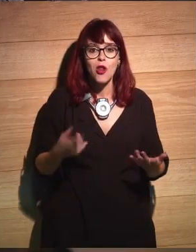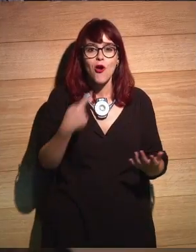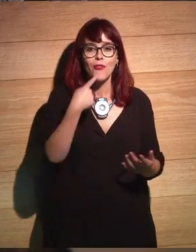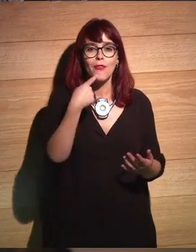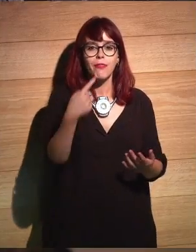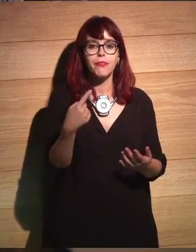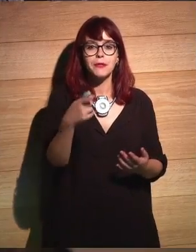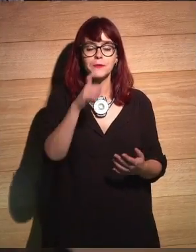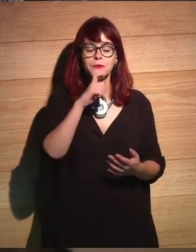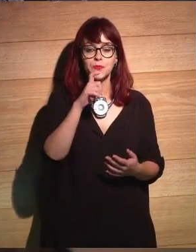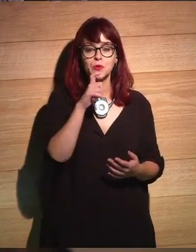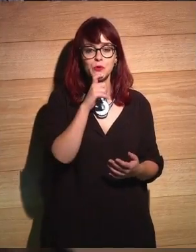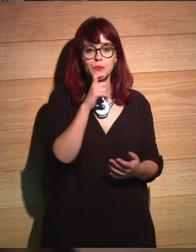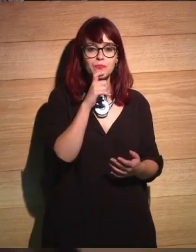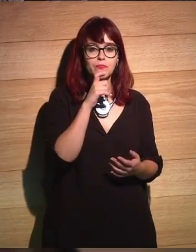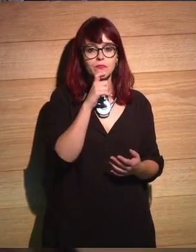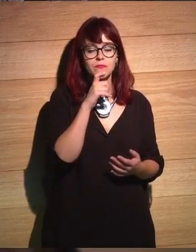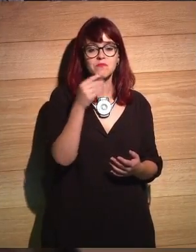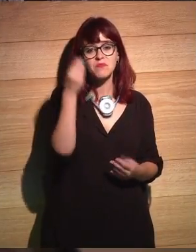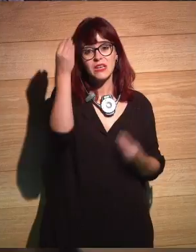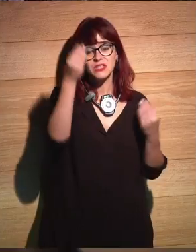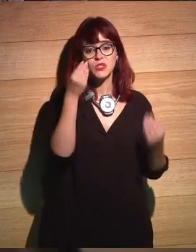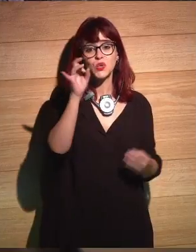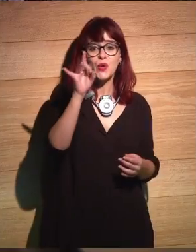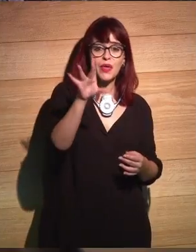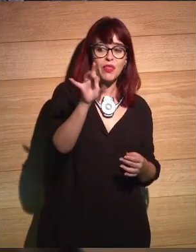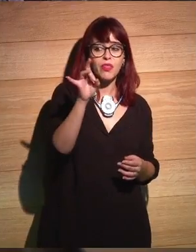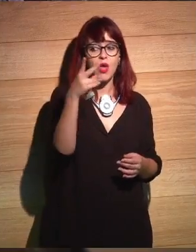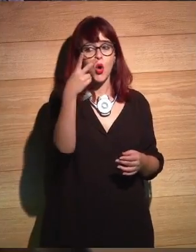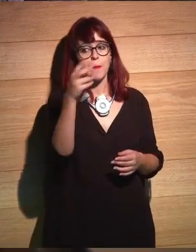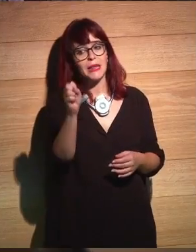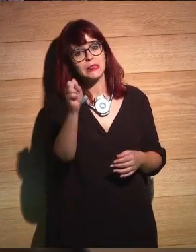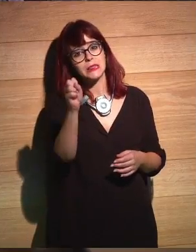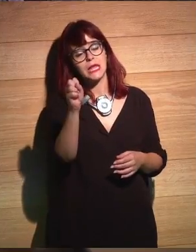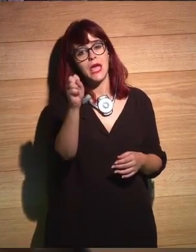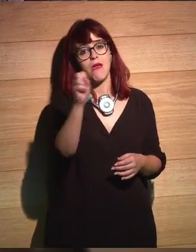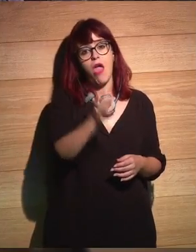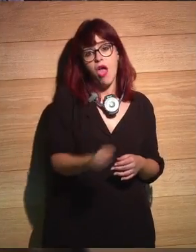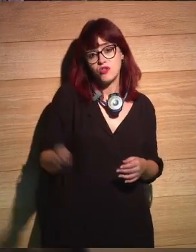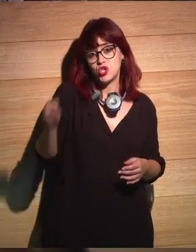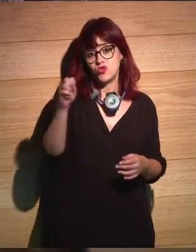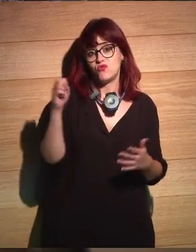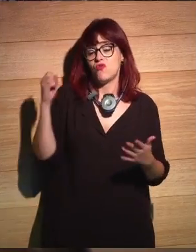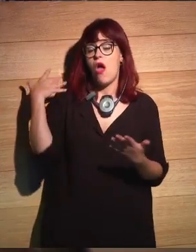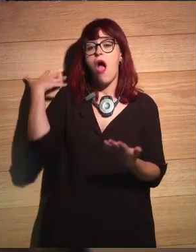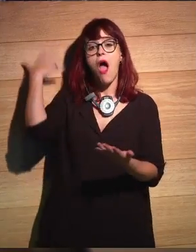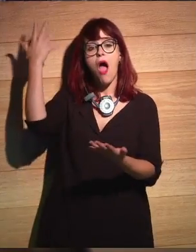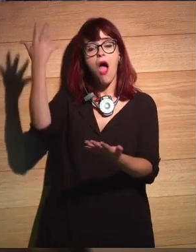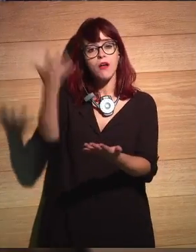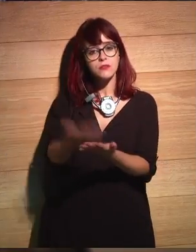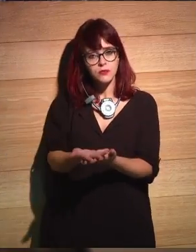last 15-20 years a lot of crime writing